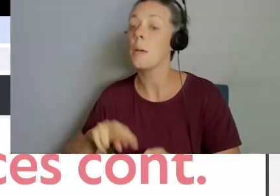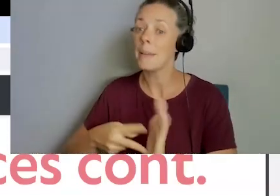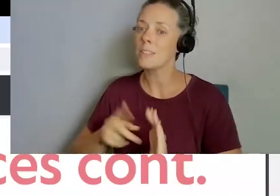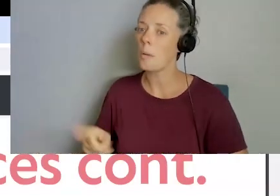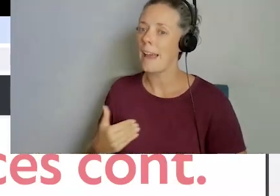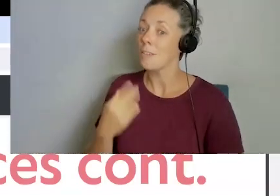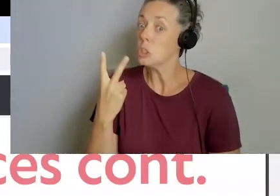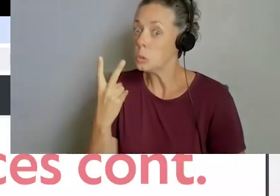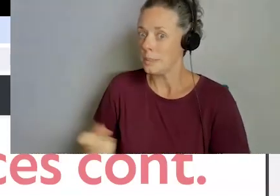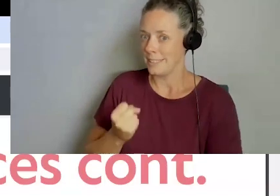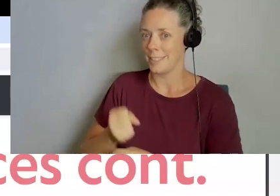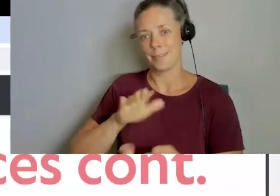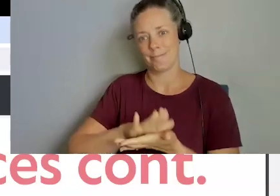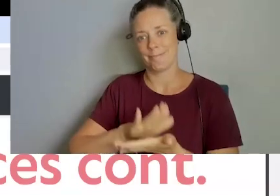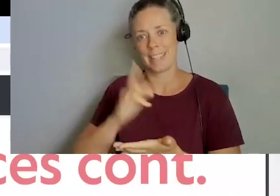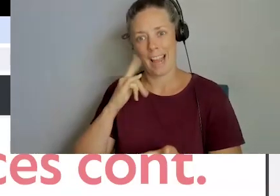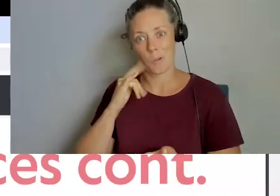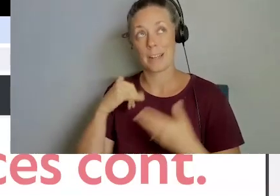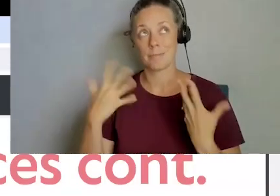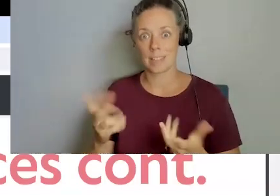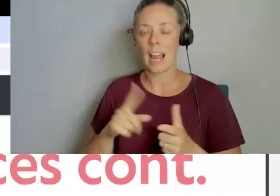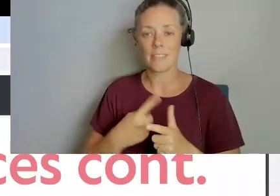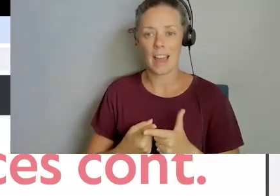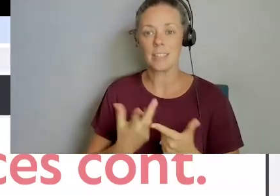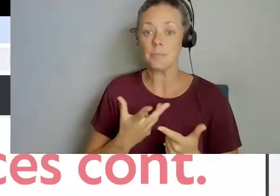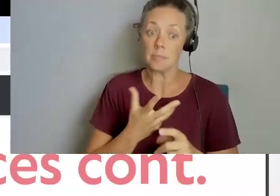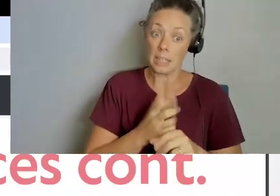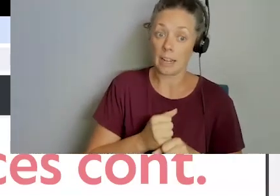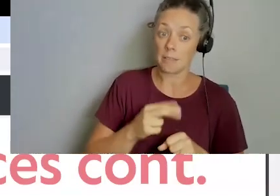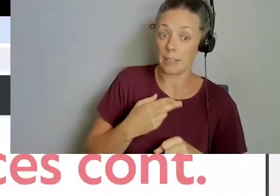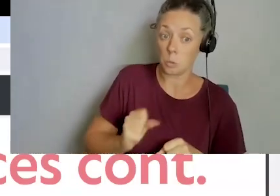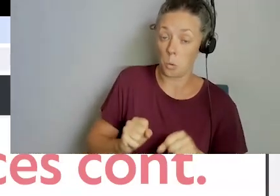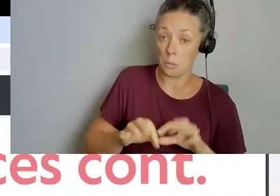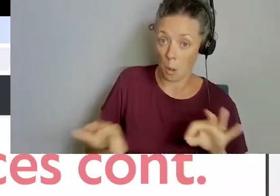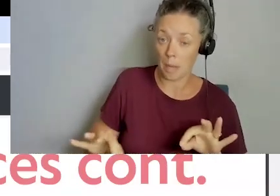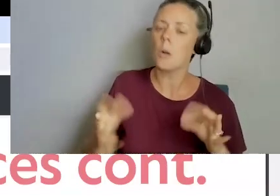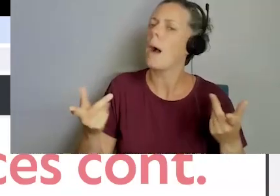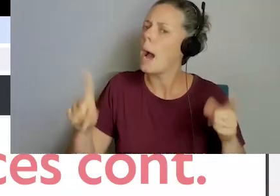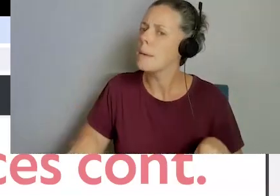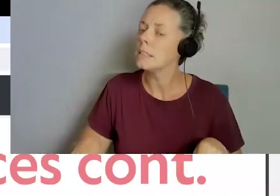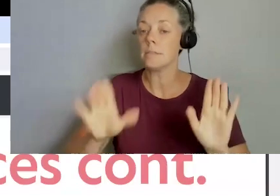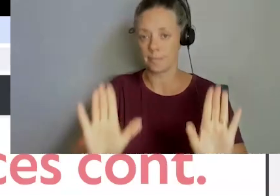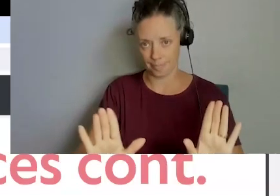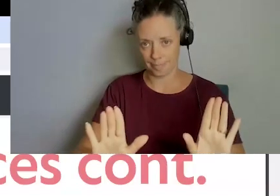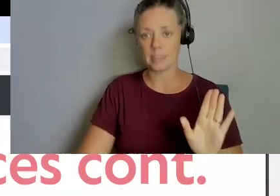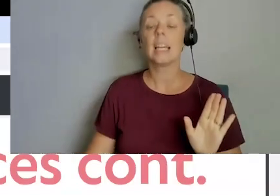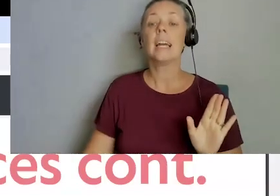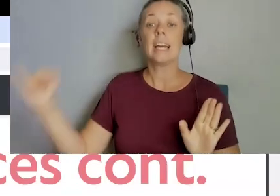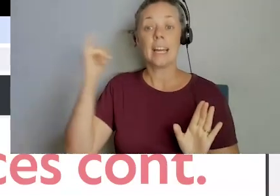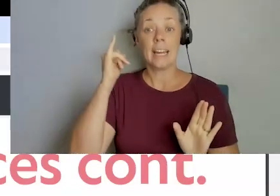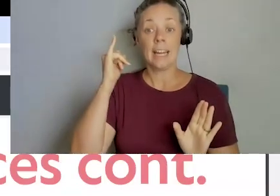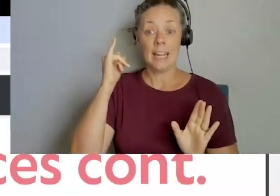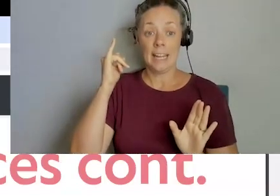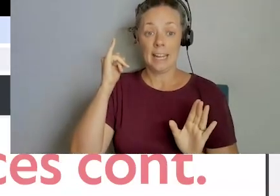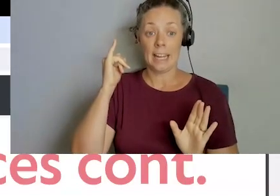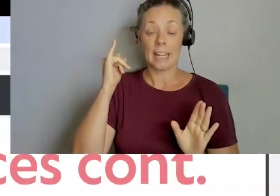education in California and they receive their high school diploma. So what happens in that case? If the student will be missing